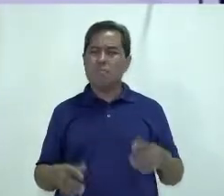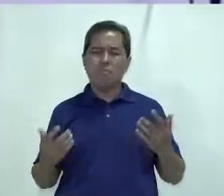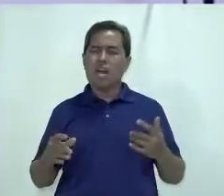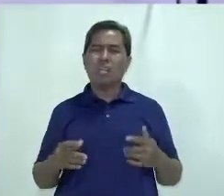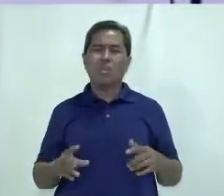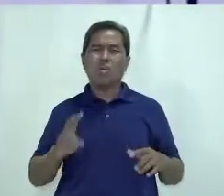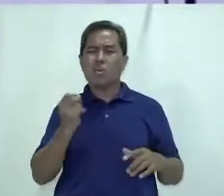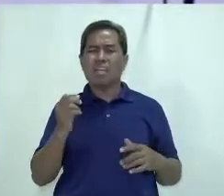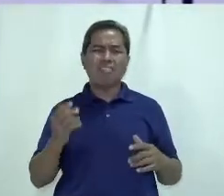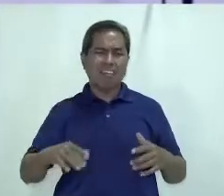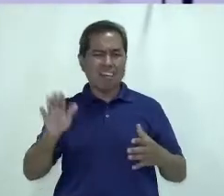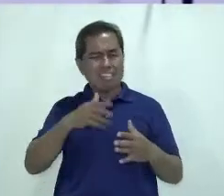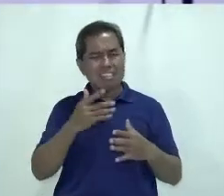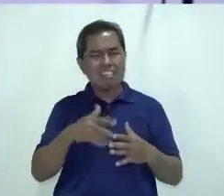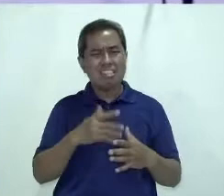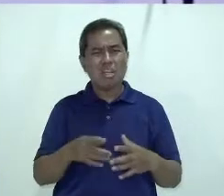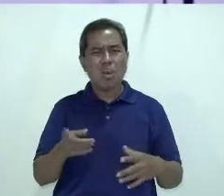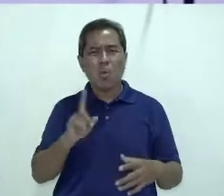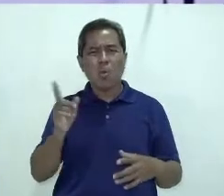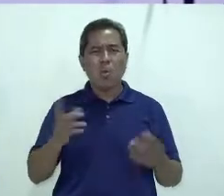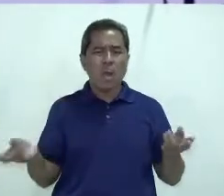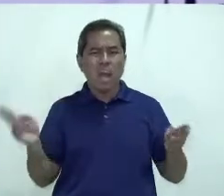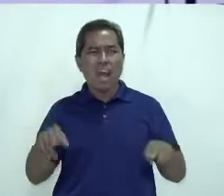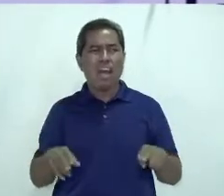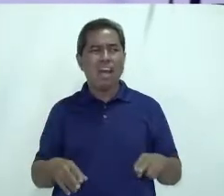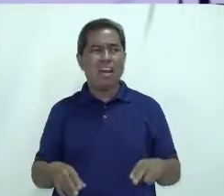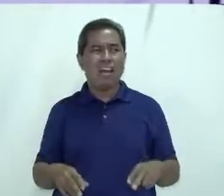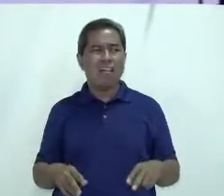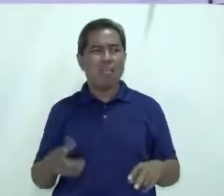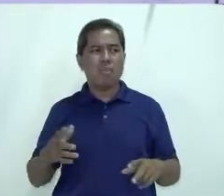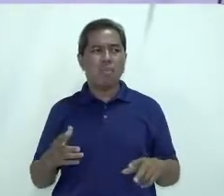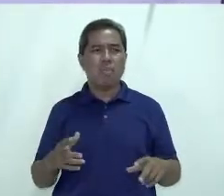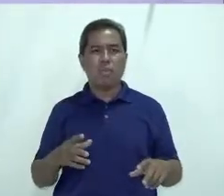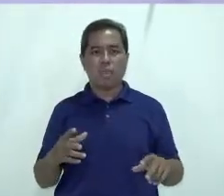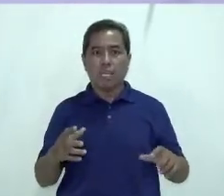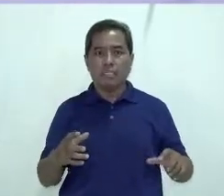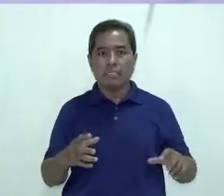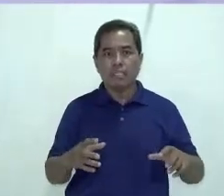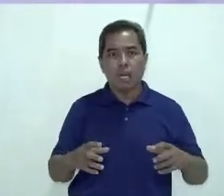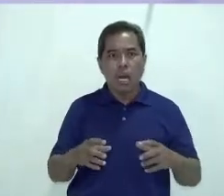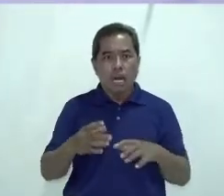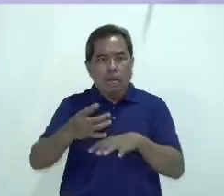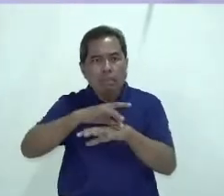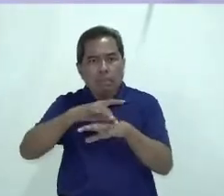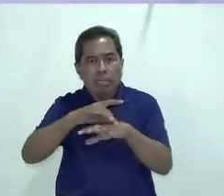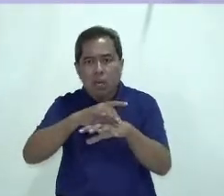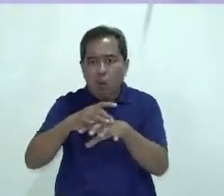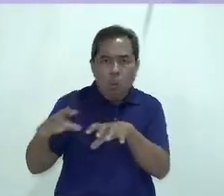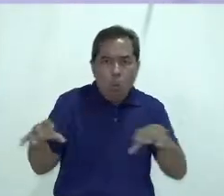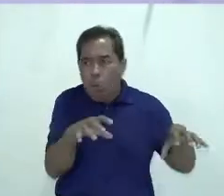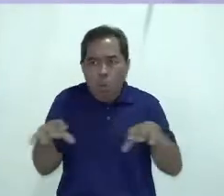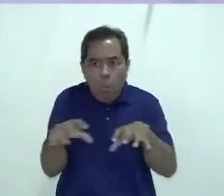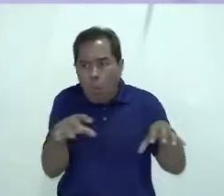they're seeing what happens, they're starting to feel the earth move. The ground is trembling.